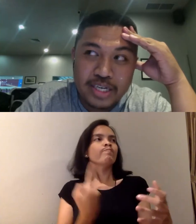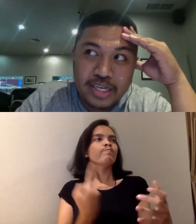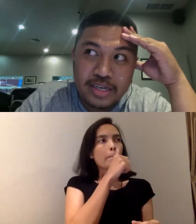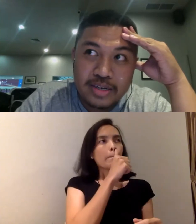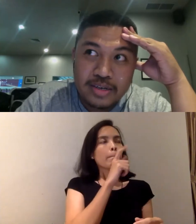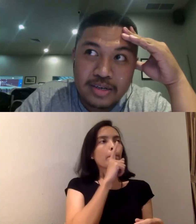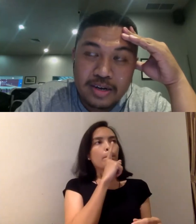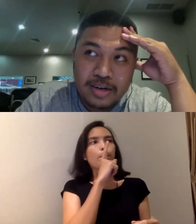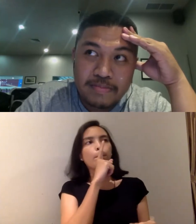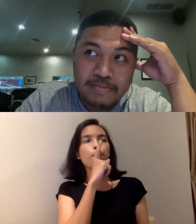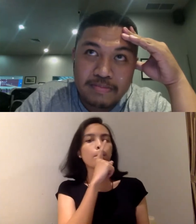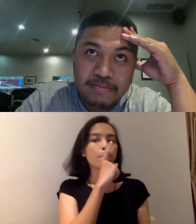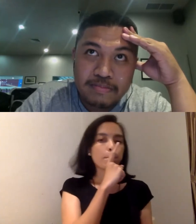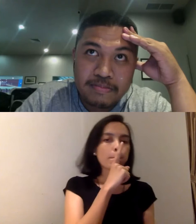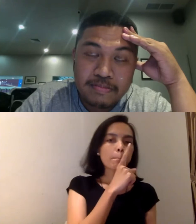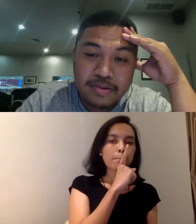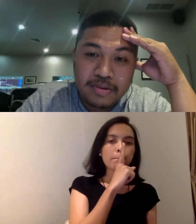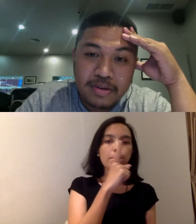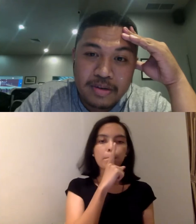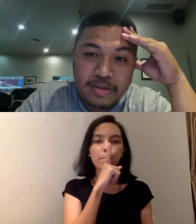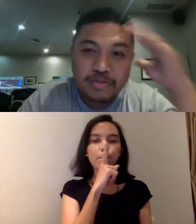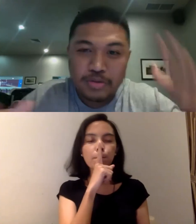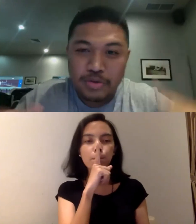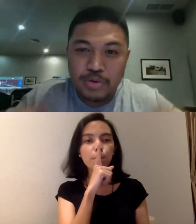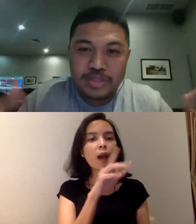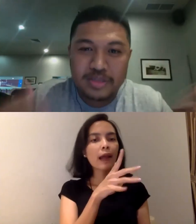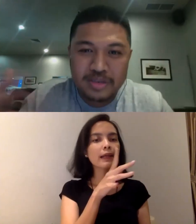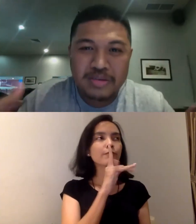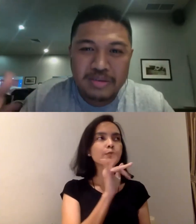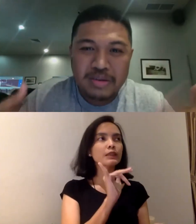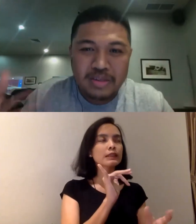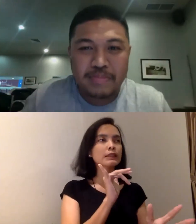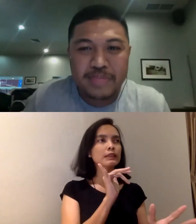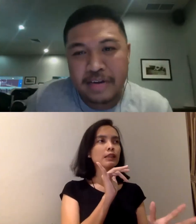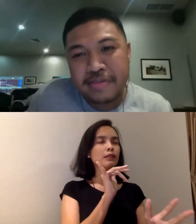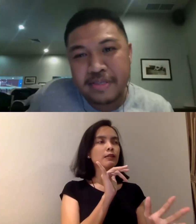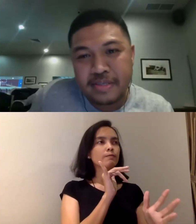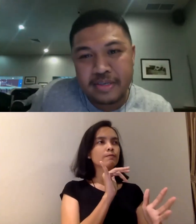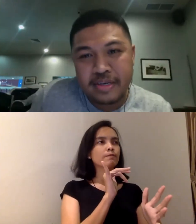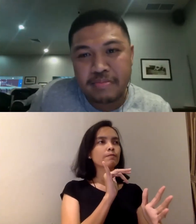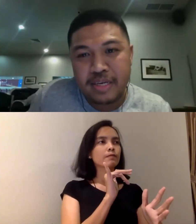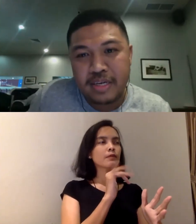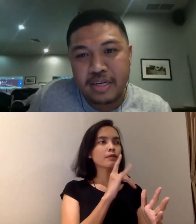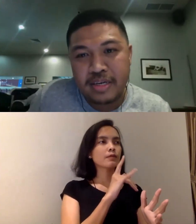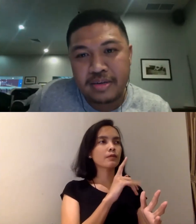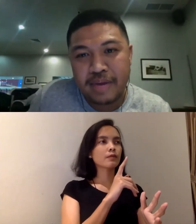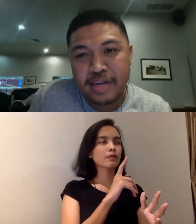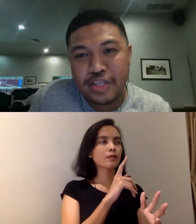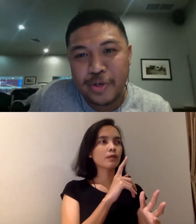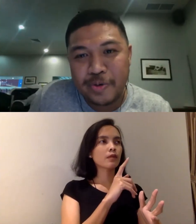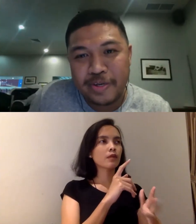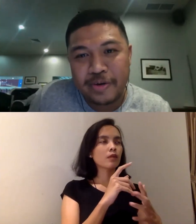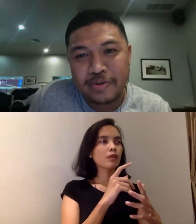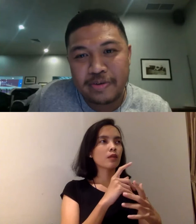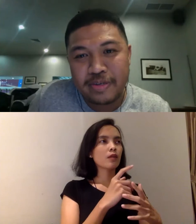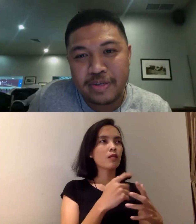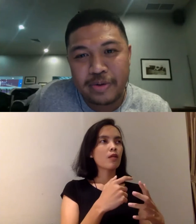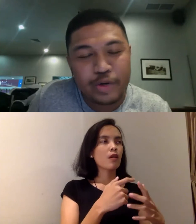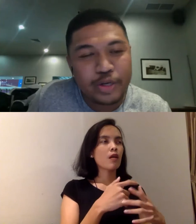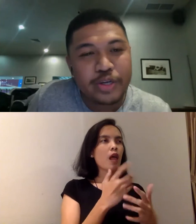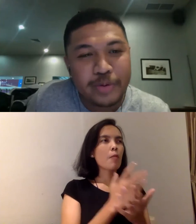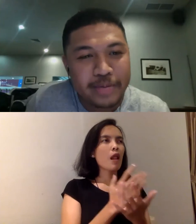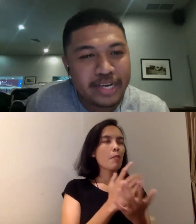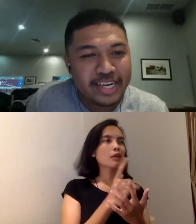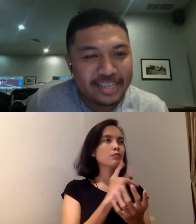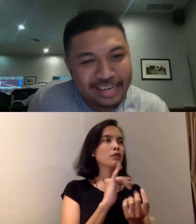gradually lose themselves and be macho, or